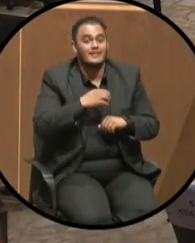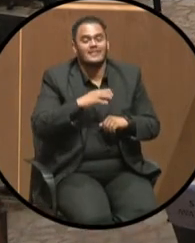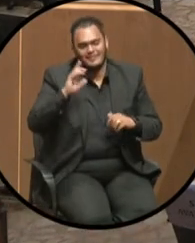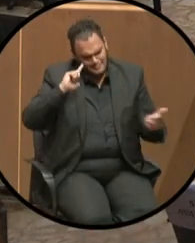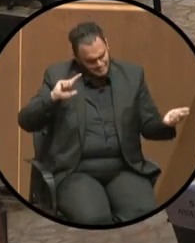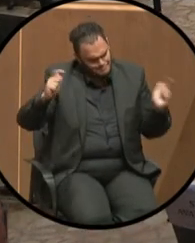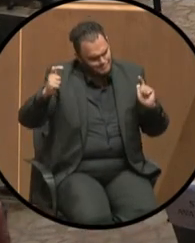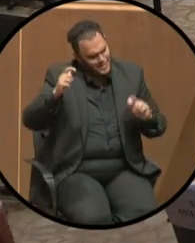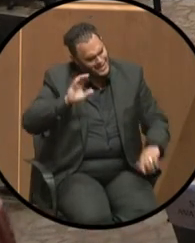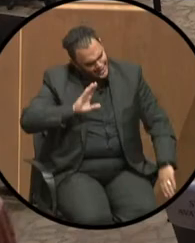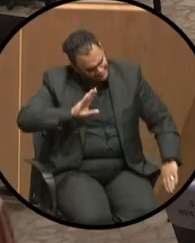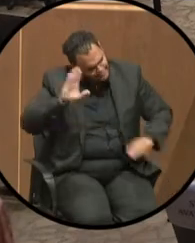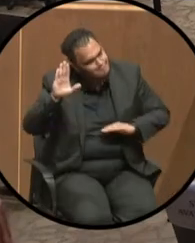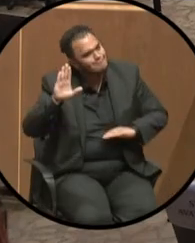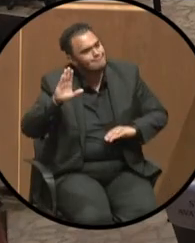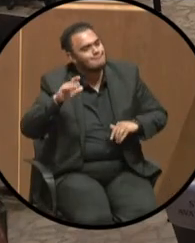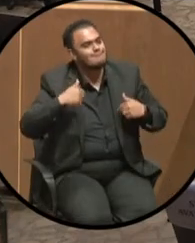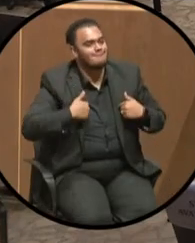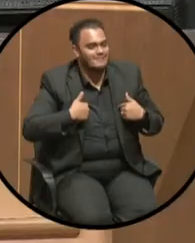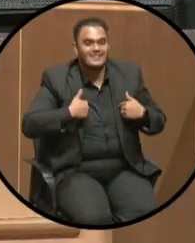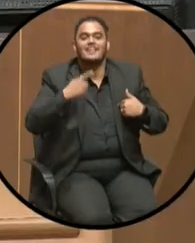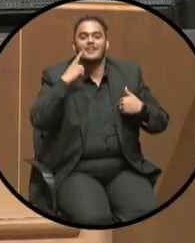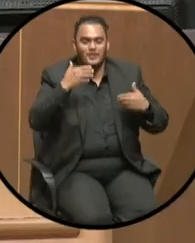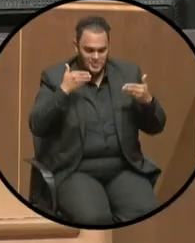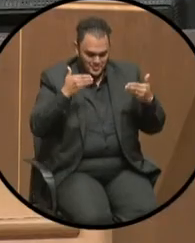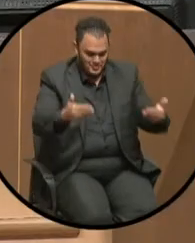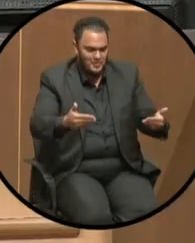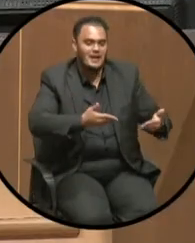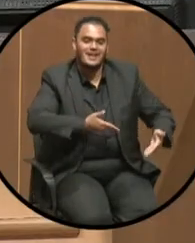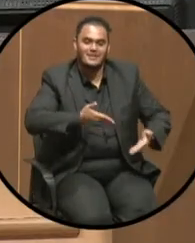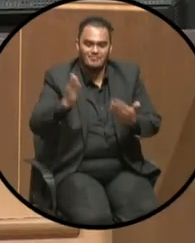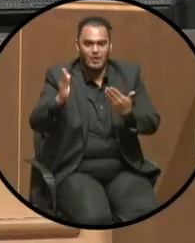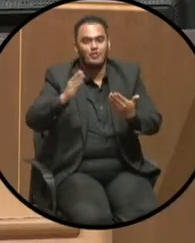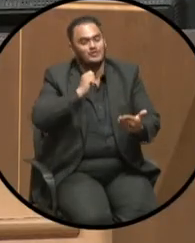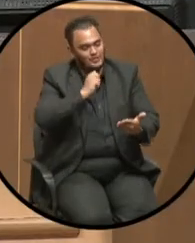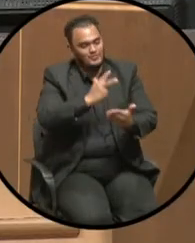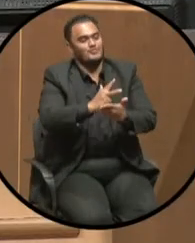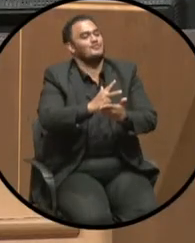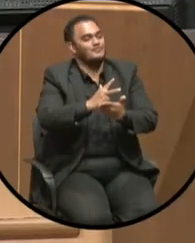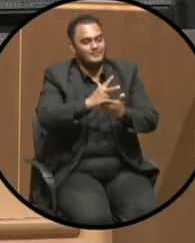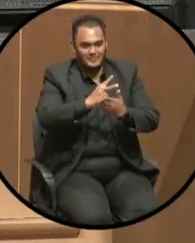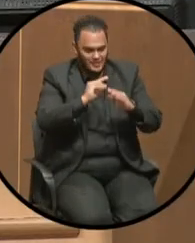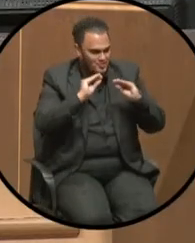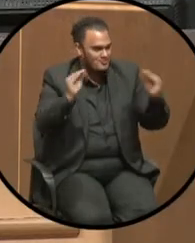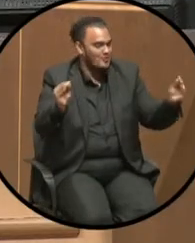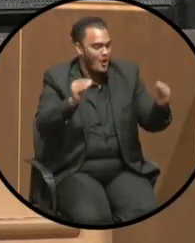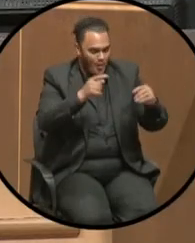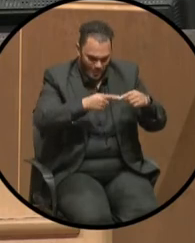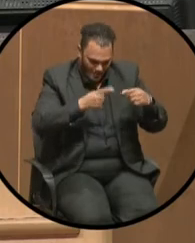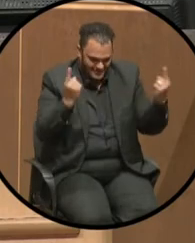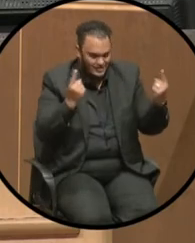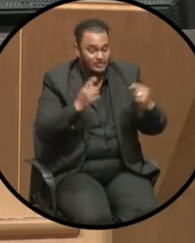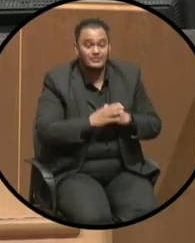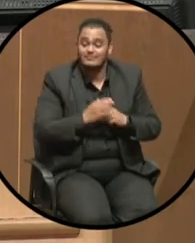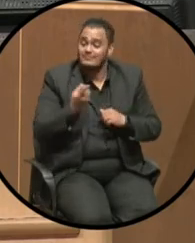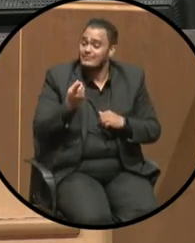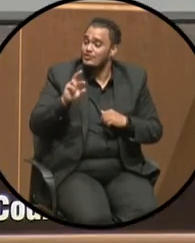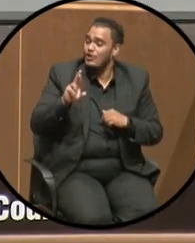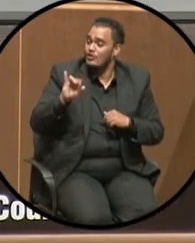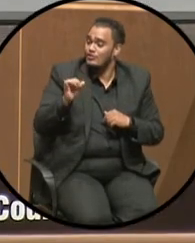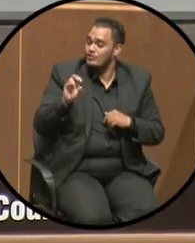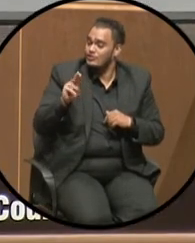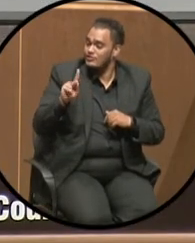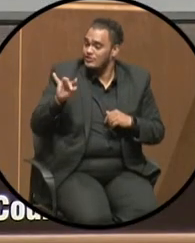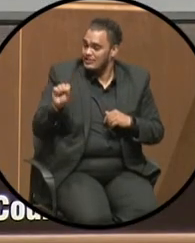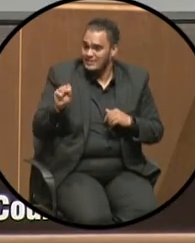big aye. A big aye. Opposed? Motion carries unanimously. Dr. Jenkins. Any report for the board? I have a